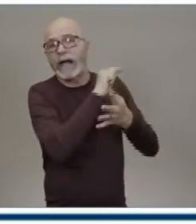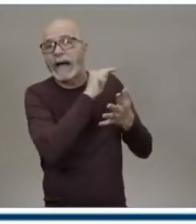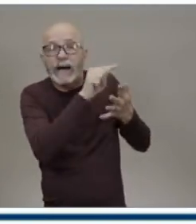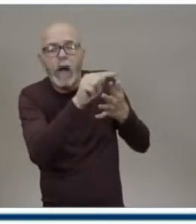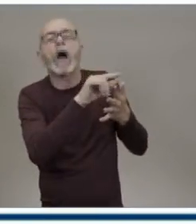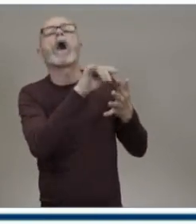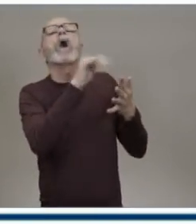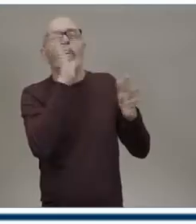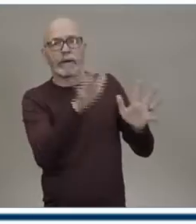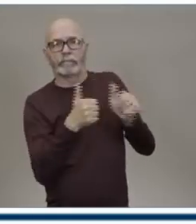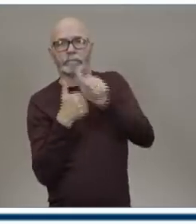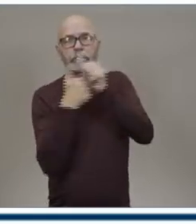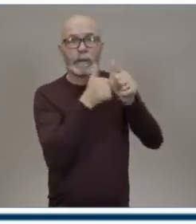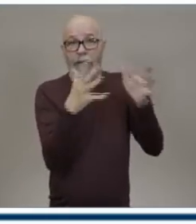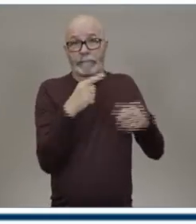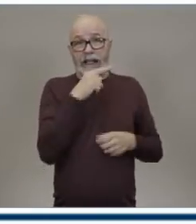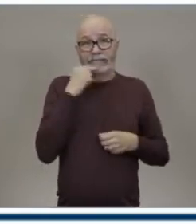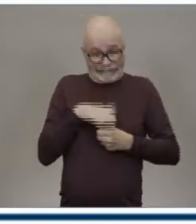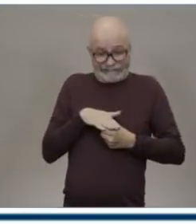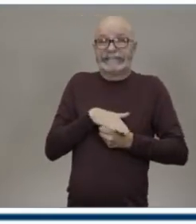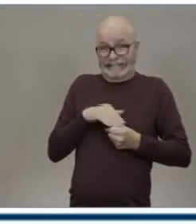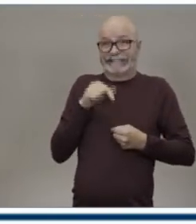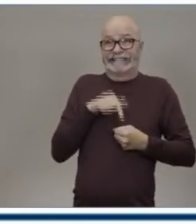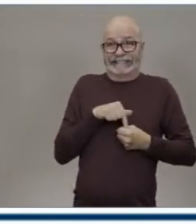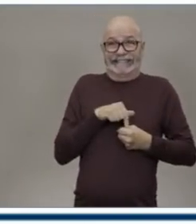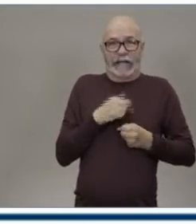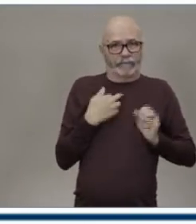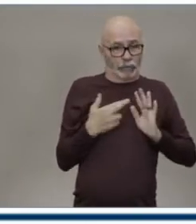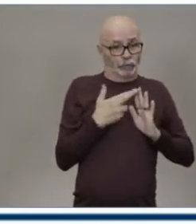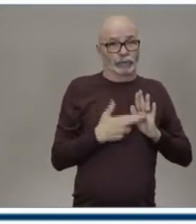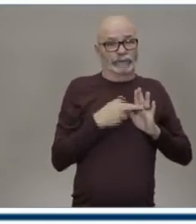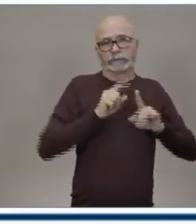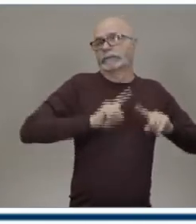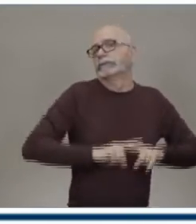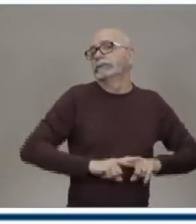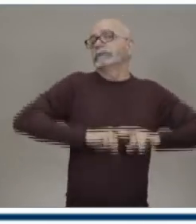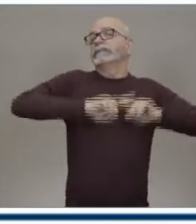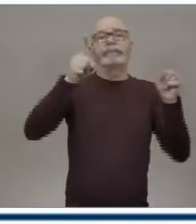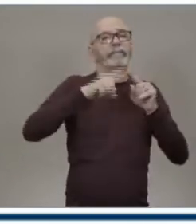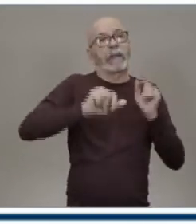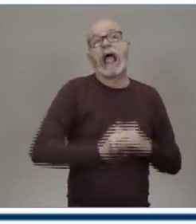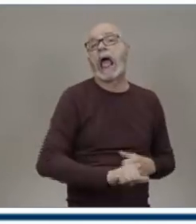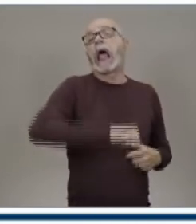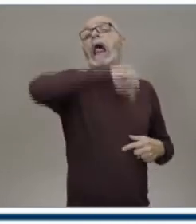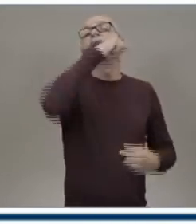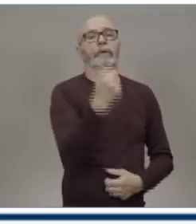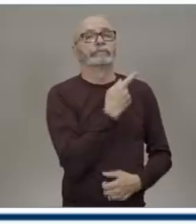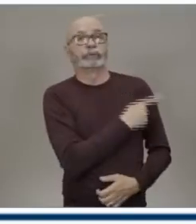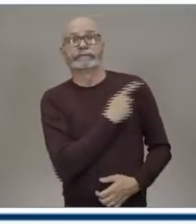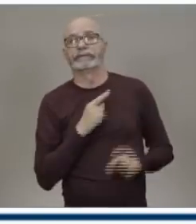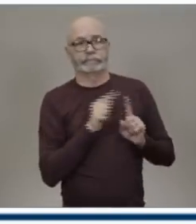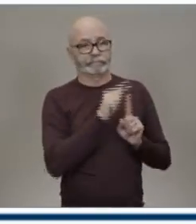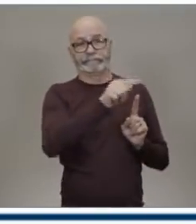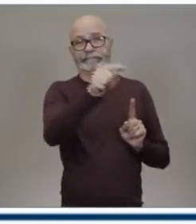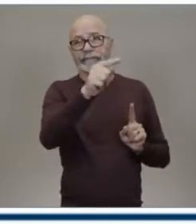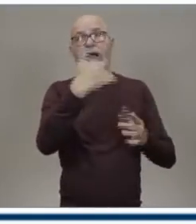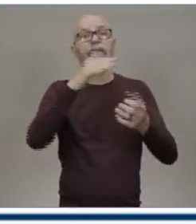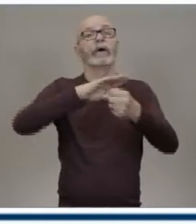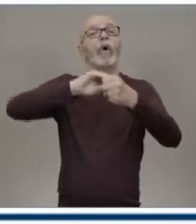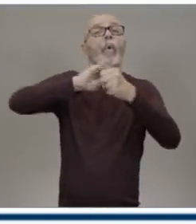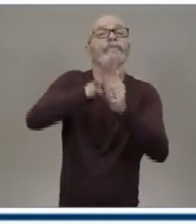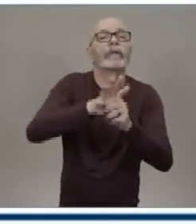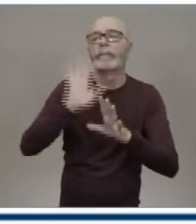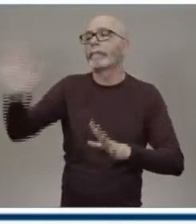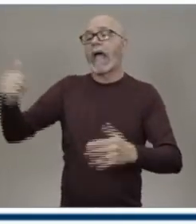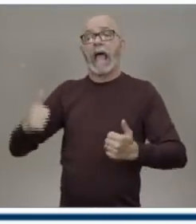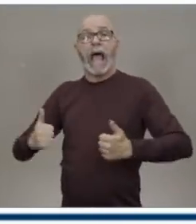in Halifax versus other parts of the province. You can go to our coronavirus website, enter your address, and it'll pop up